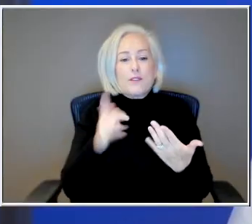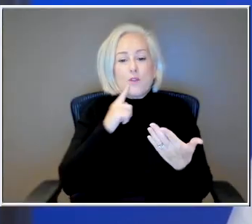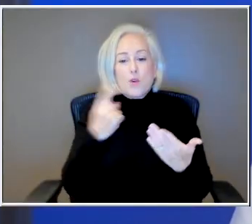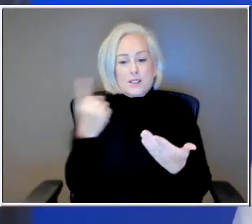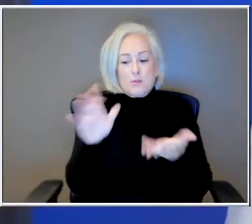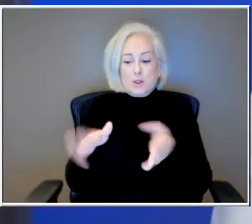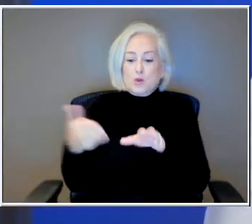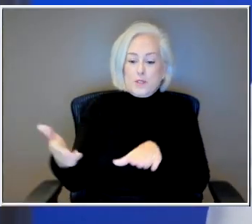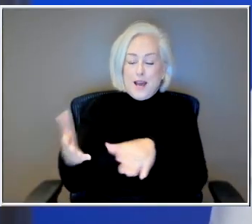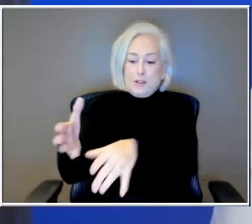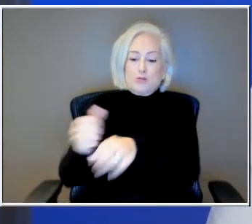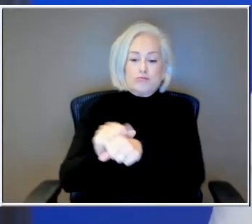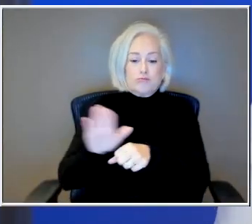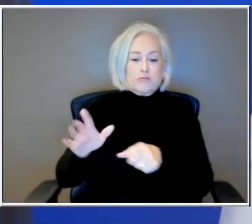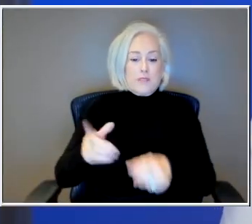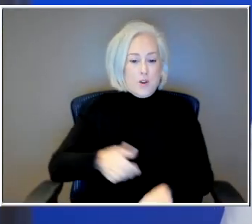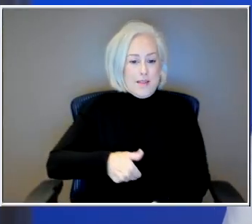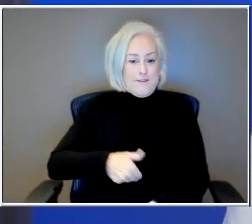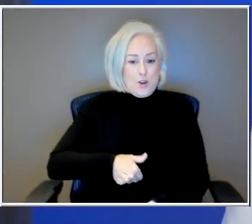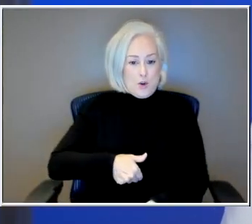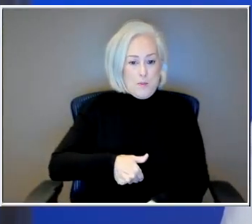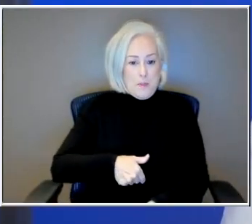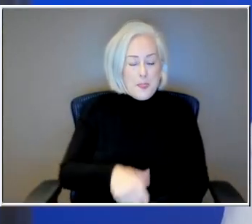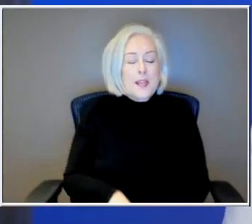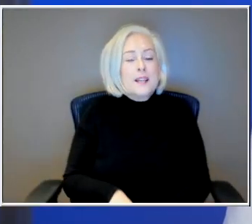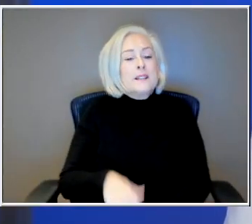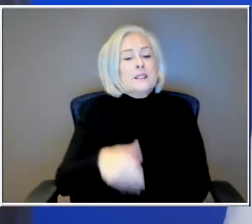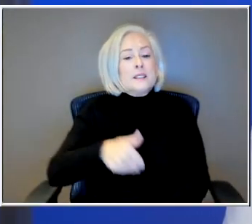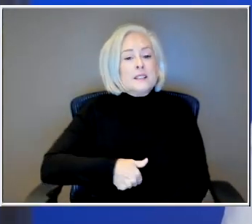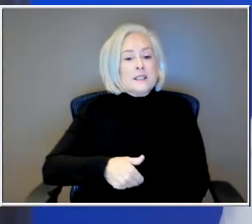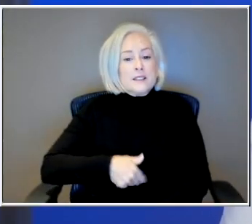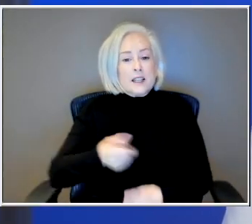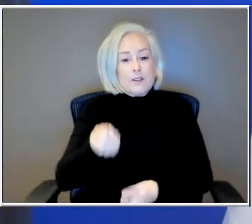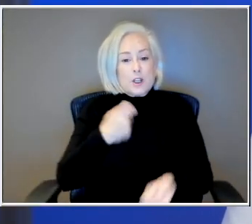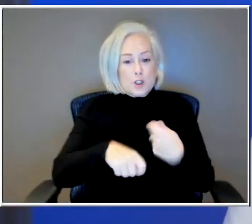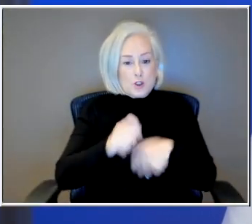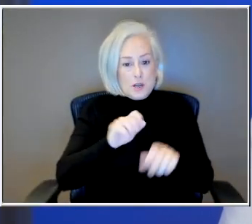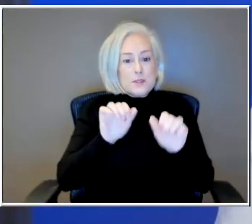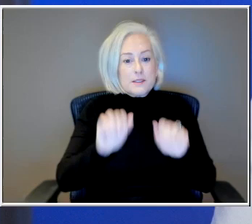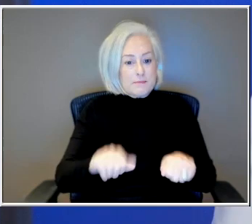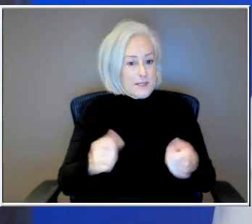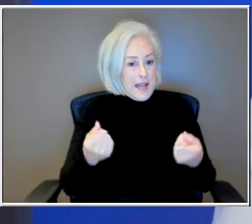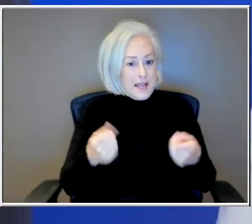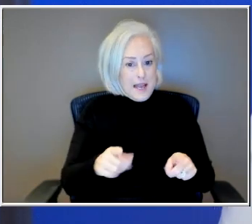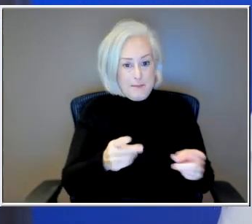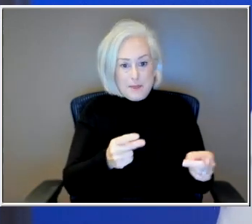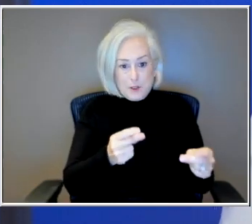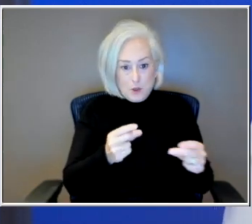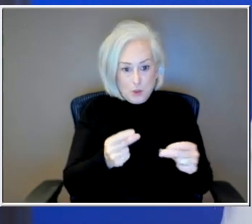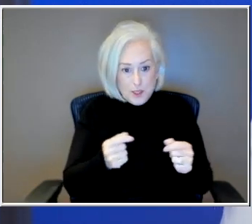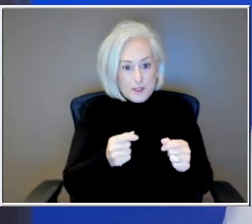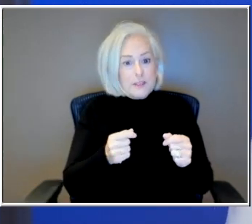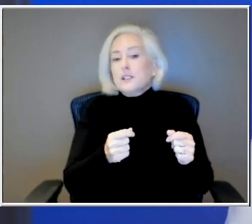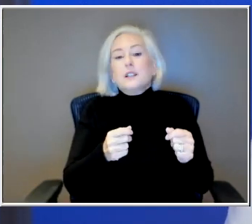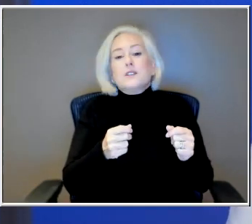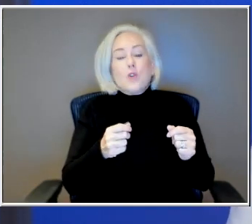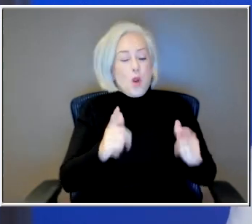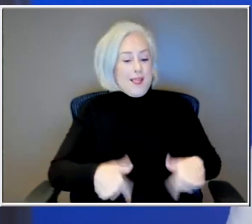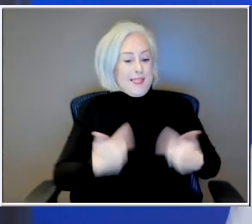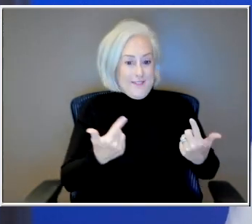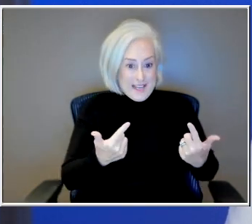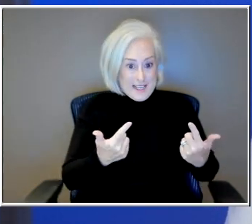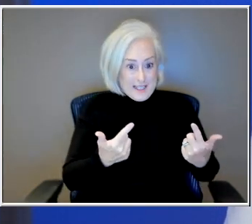really interesting about liver transplant is that patients can get on the list and get transplanted quickly. There's not a time element or a benefit given for time